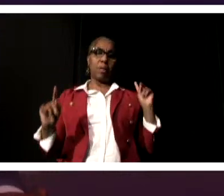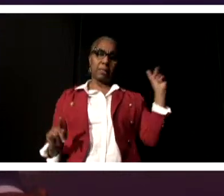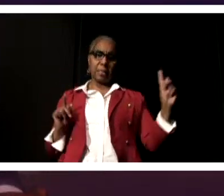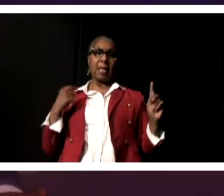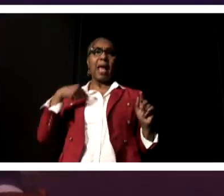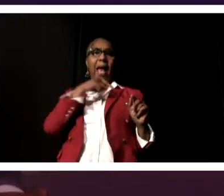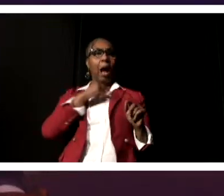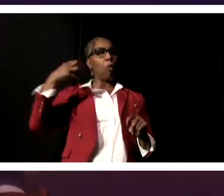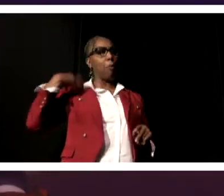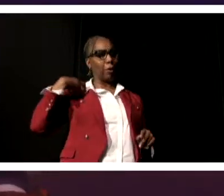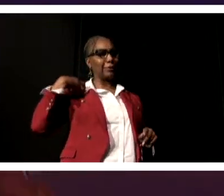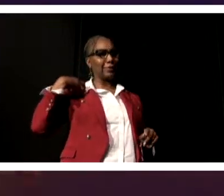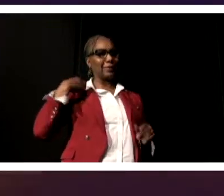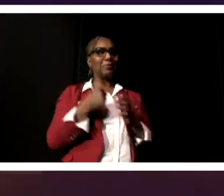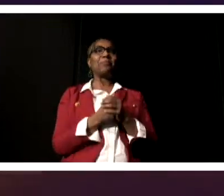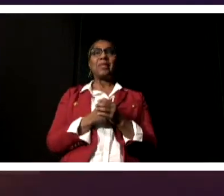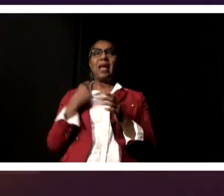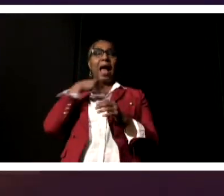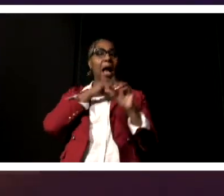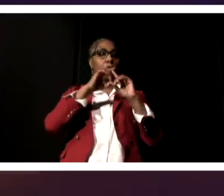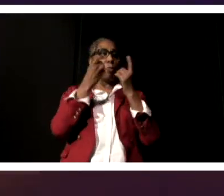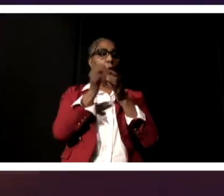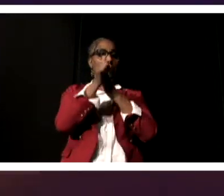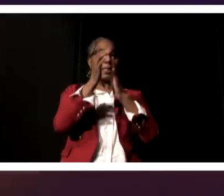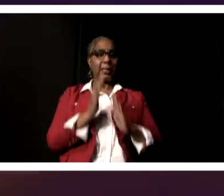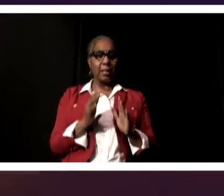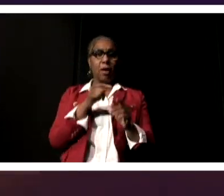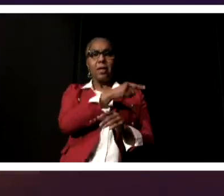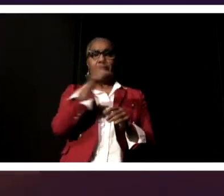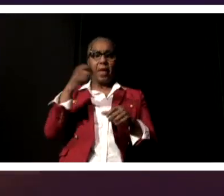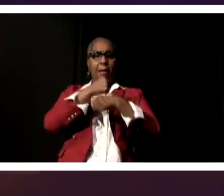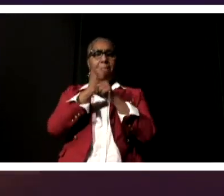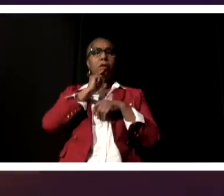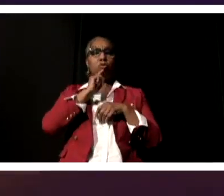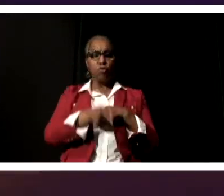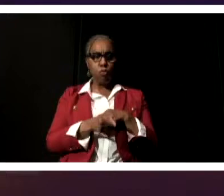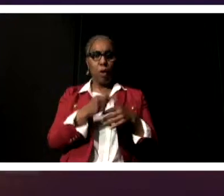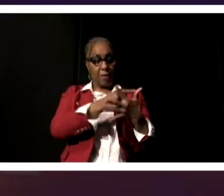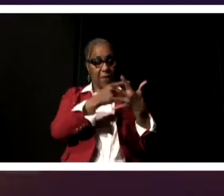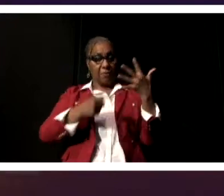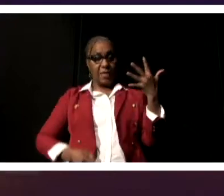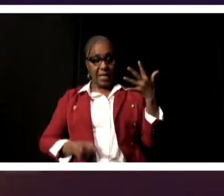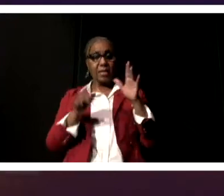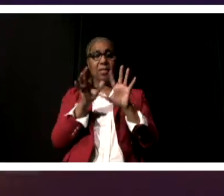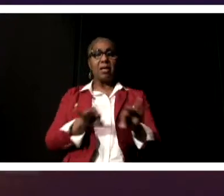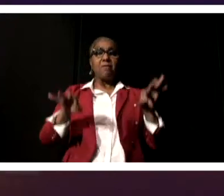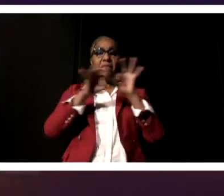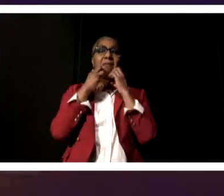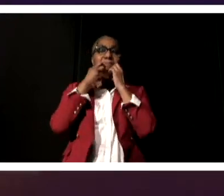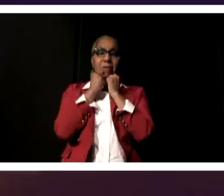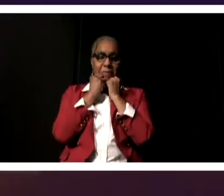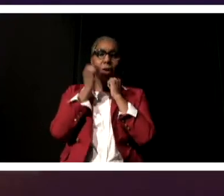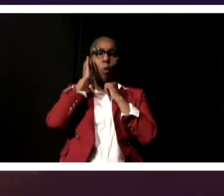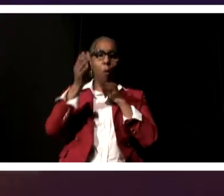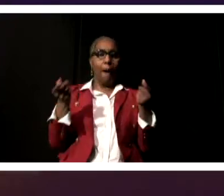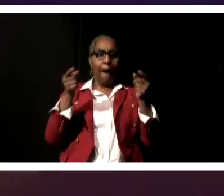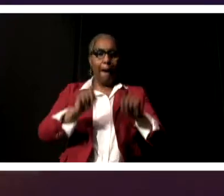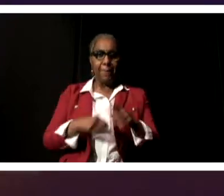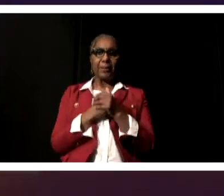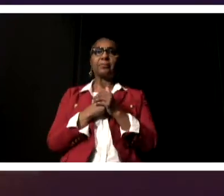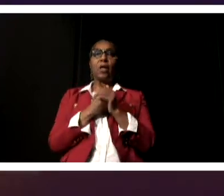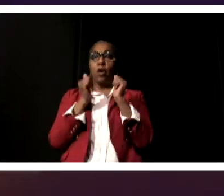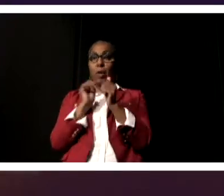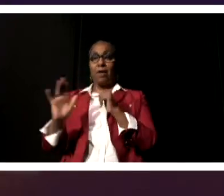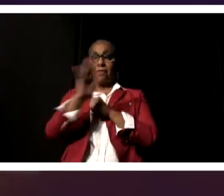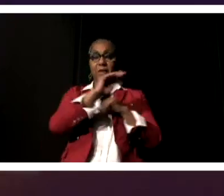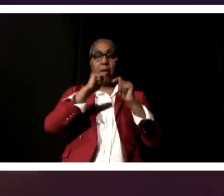our bosses. Our department leaders are ensuring that these values will be done with their respective teams